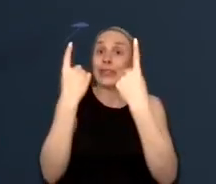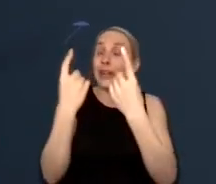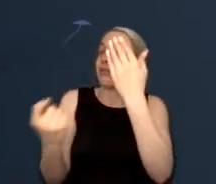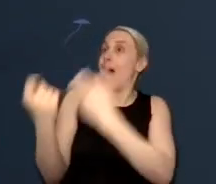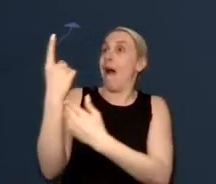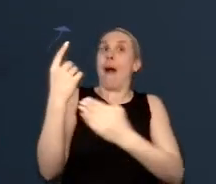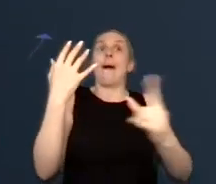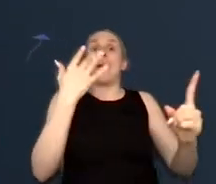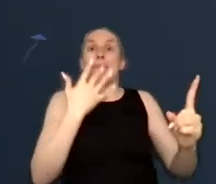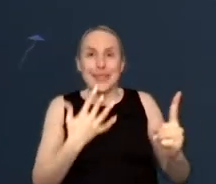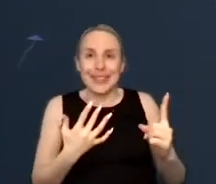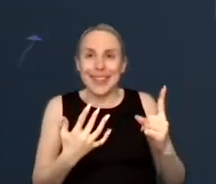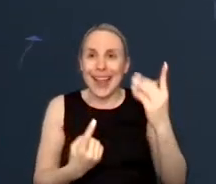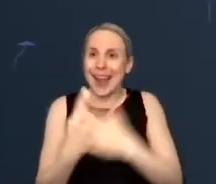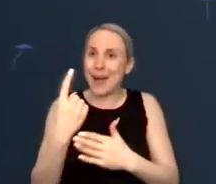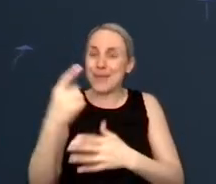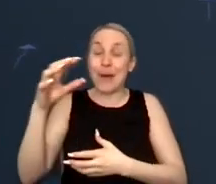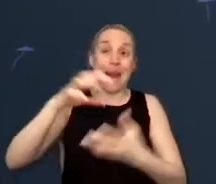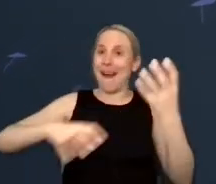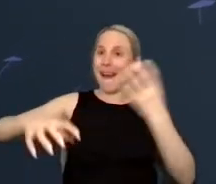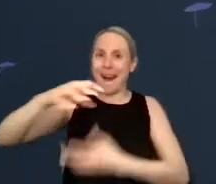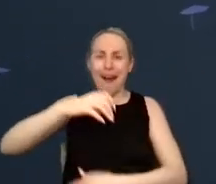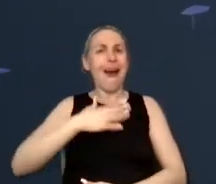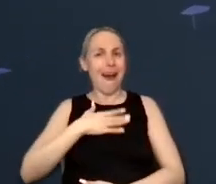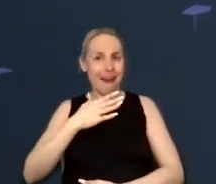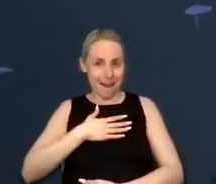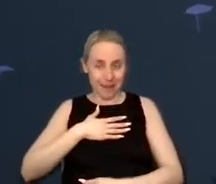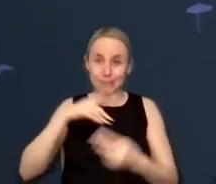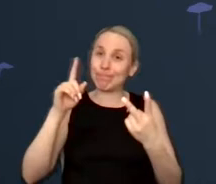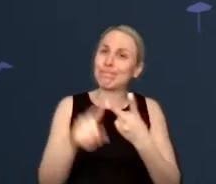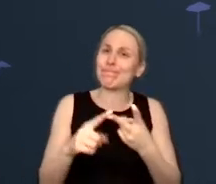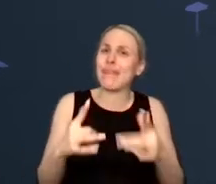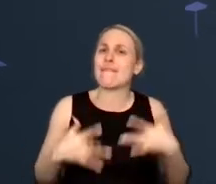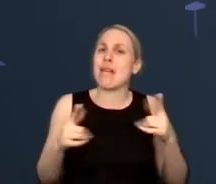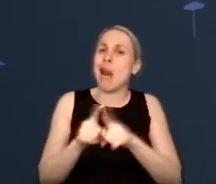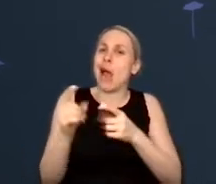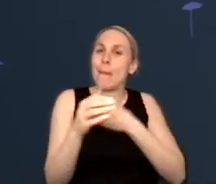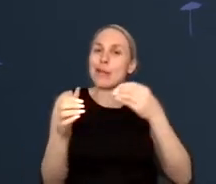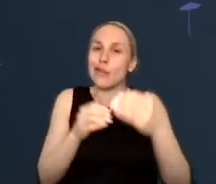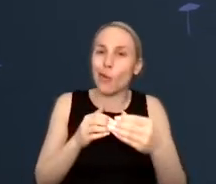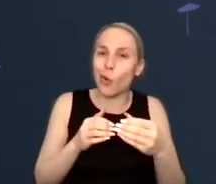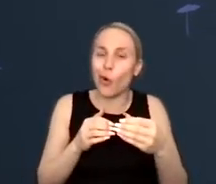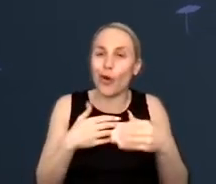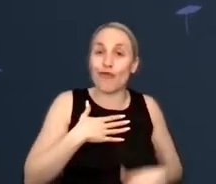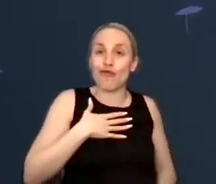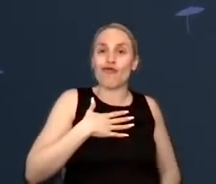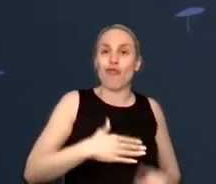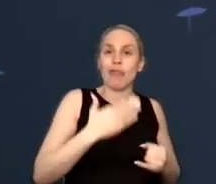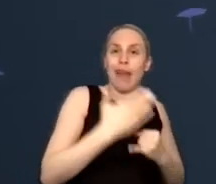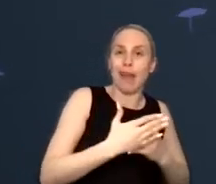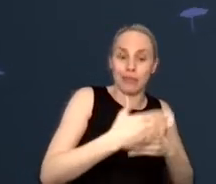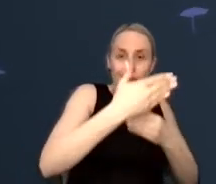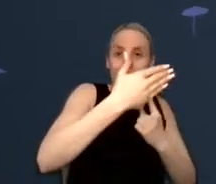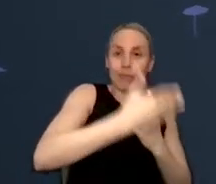the creation of a work. And I also like it as a metaphor almost better than the front end and back end that we started from, because it's